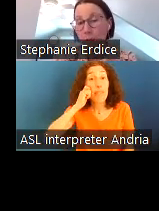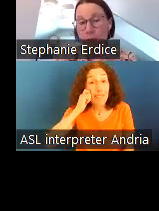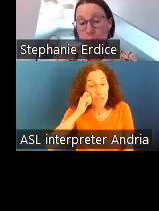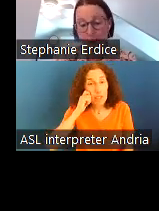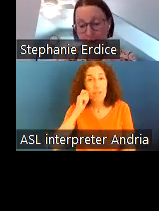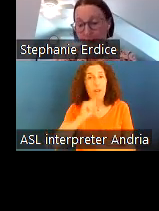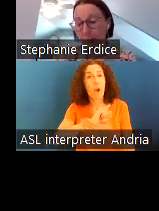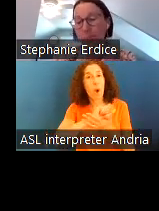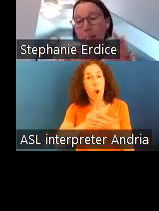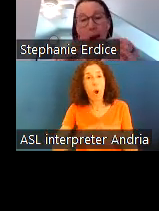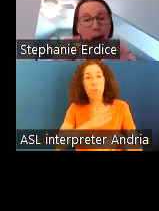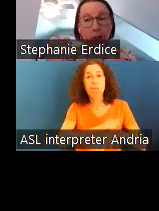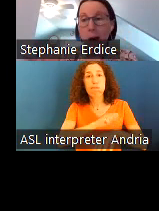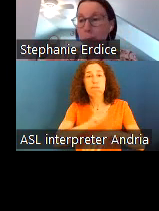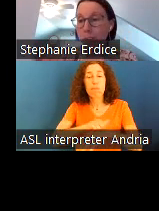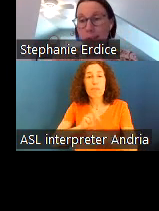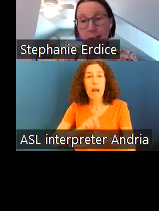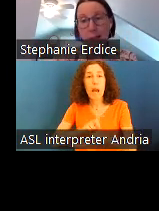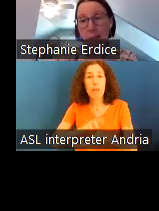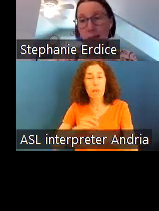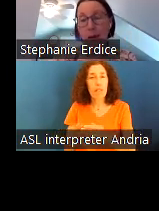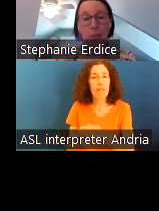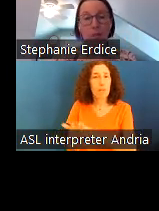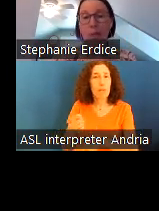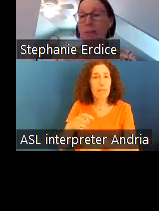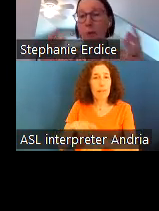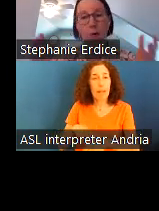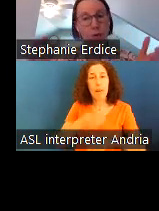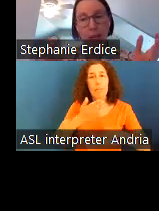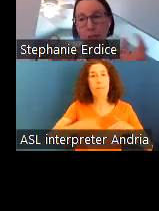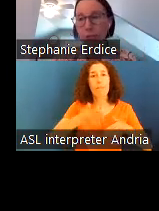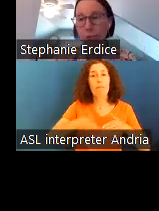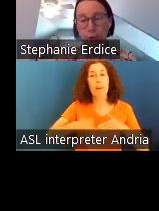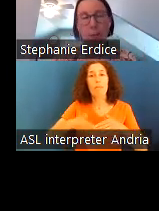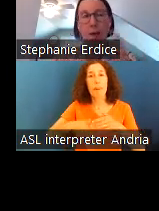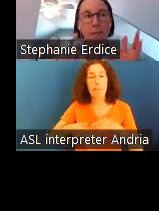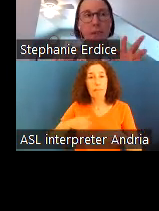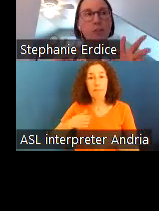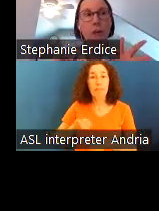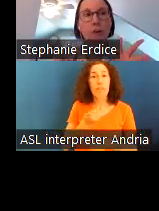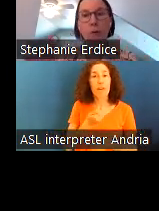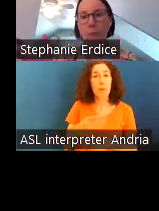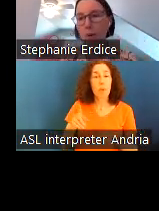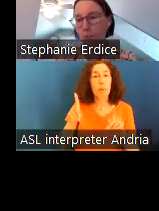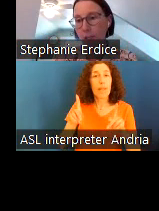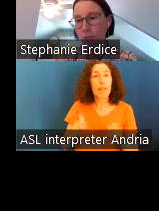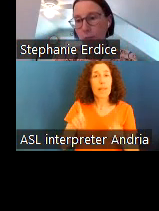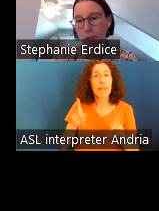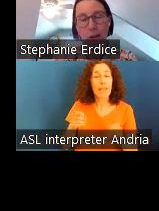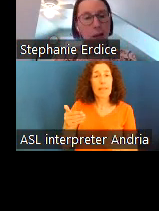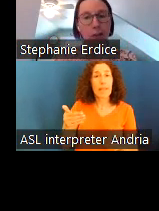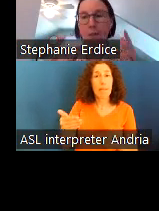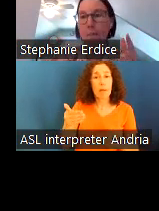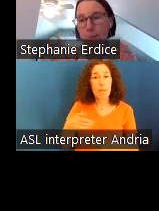did all of those appointments. I have a couple tests coming up in a couple of weeks. I'm over the age of 40. I'm a cisgender woman over the age